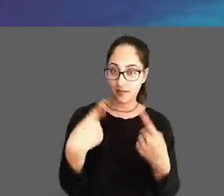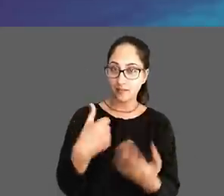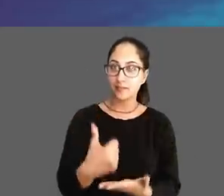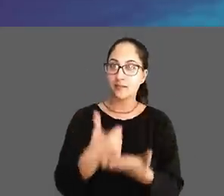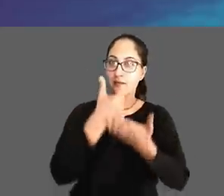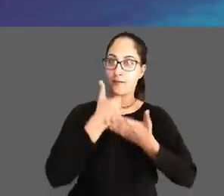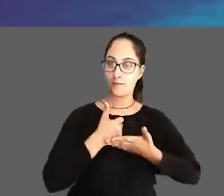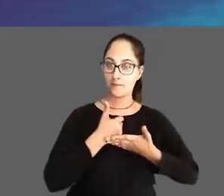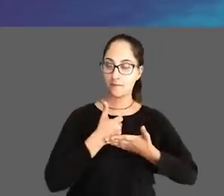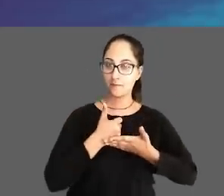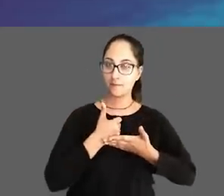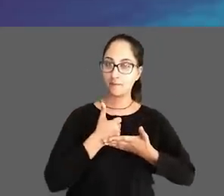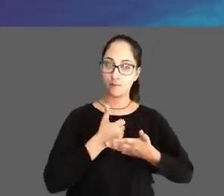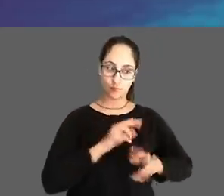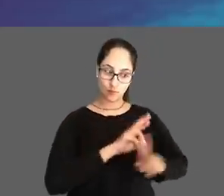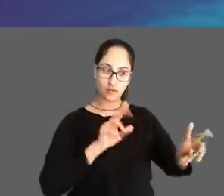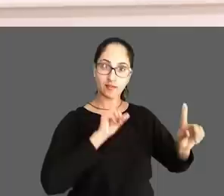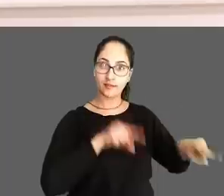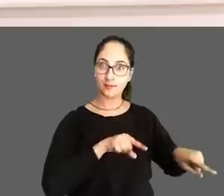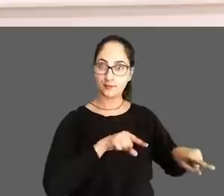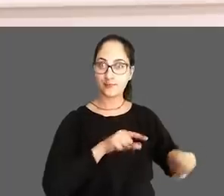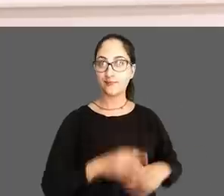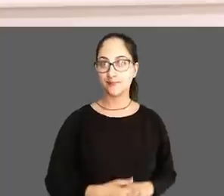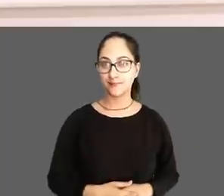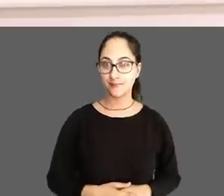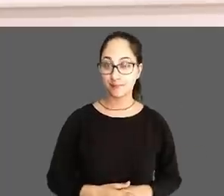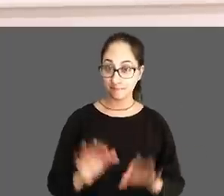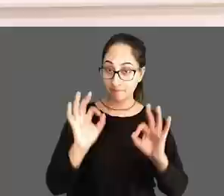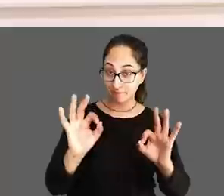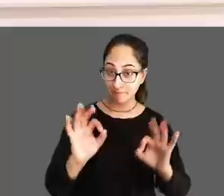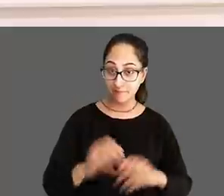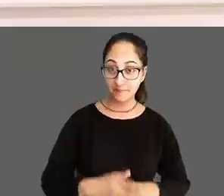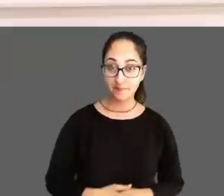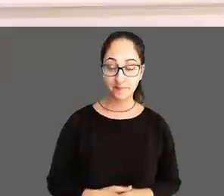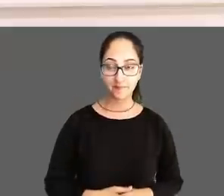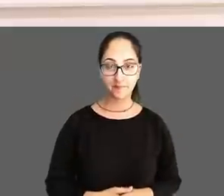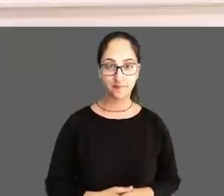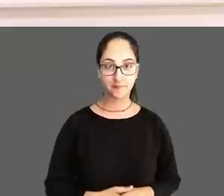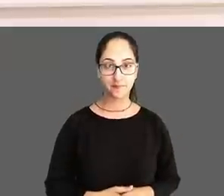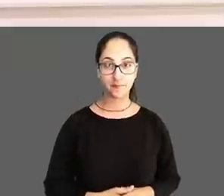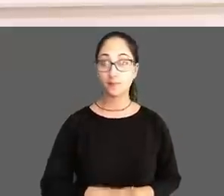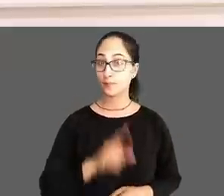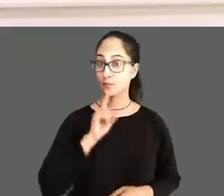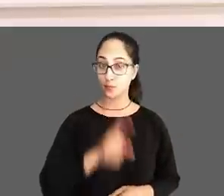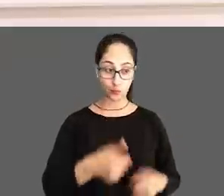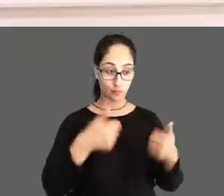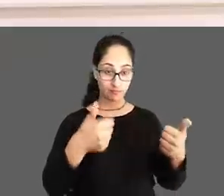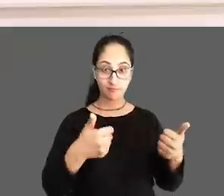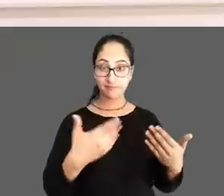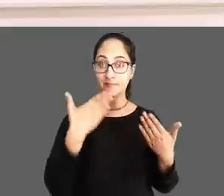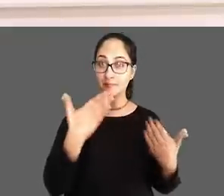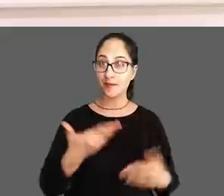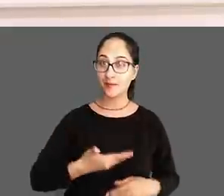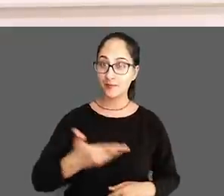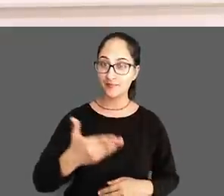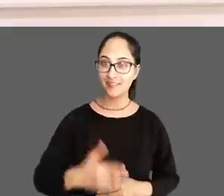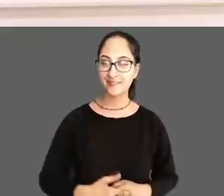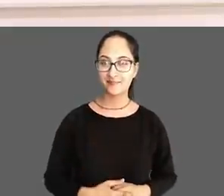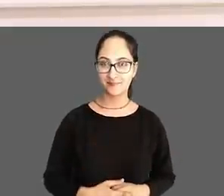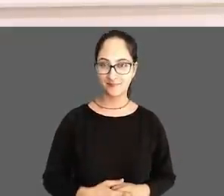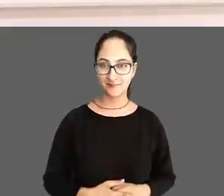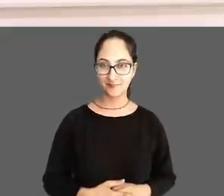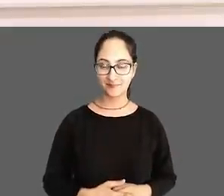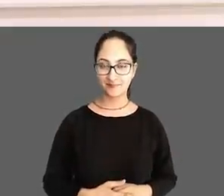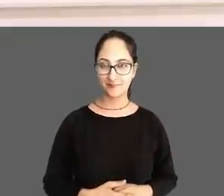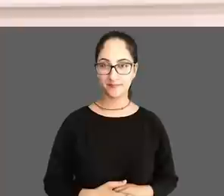responses. Does that sound all right? Yeah, that sounds great. thank you for having me.